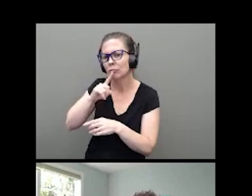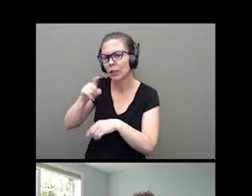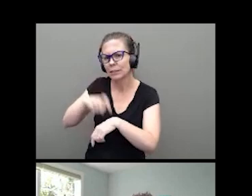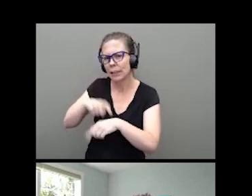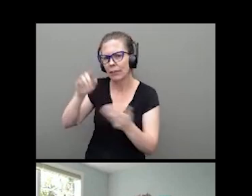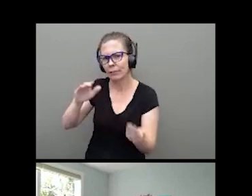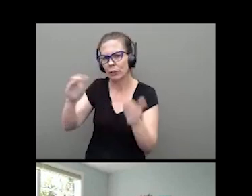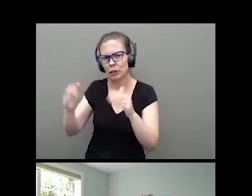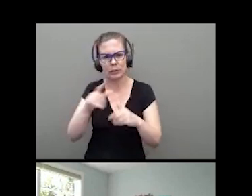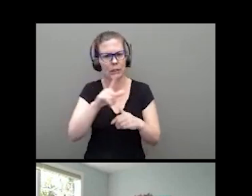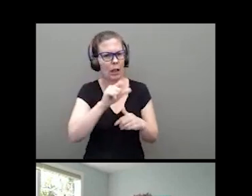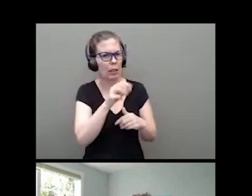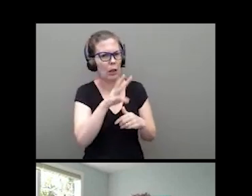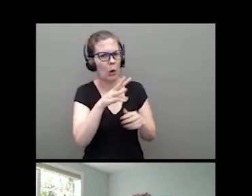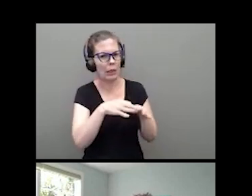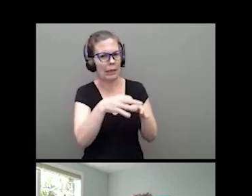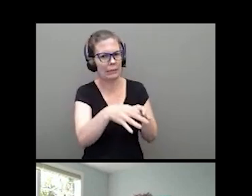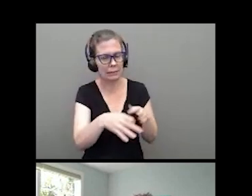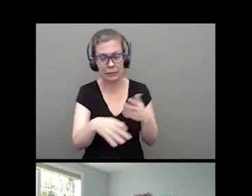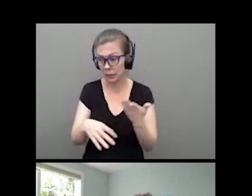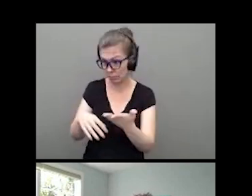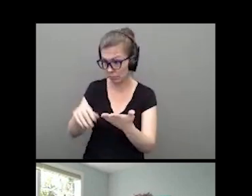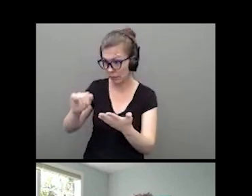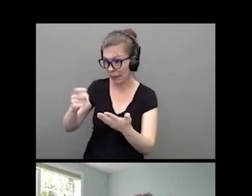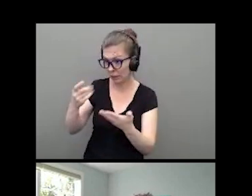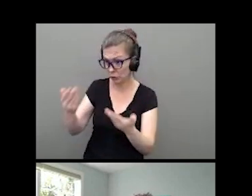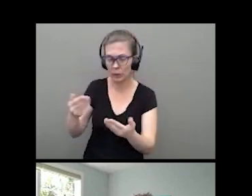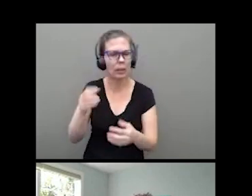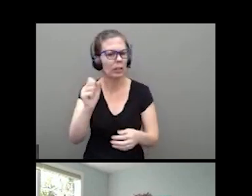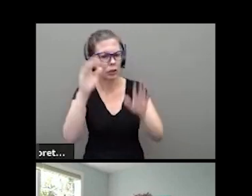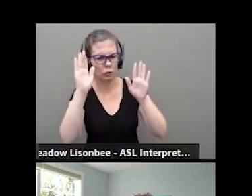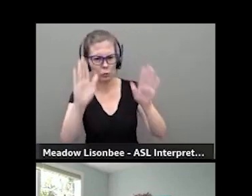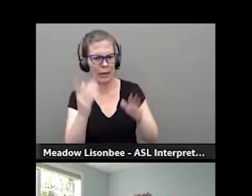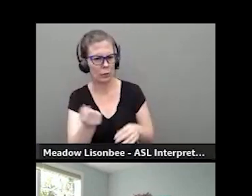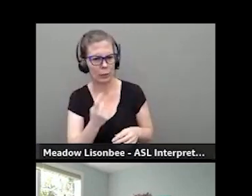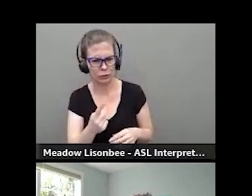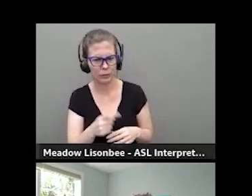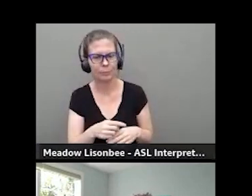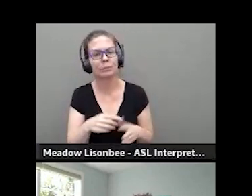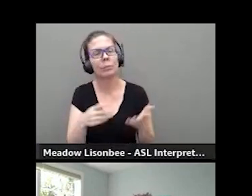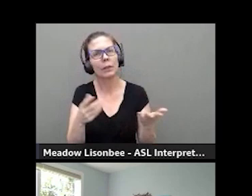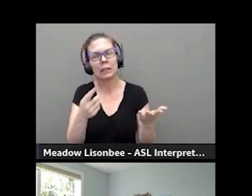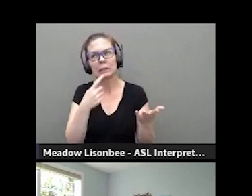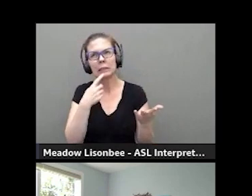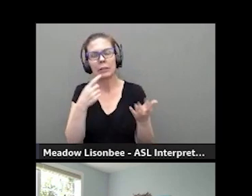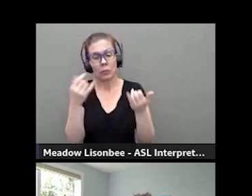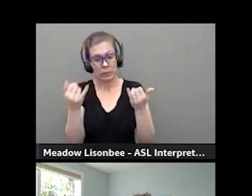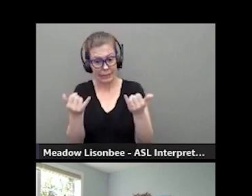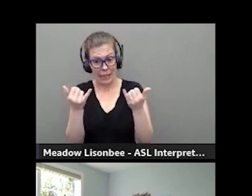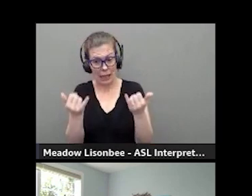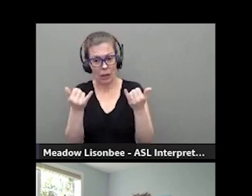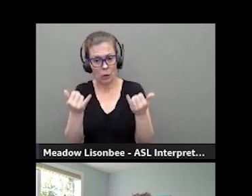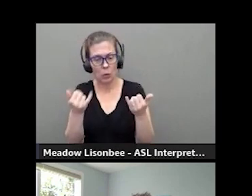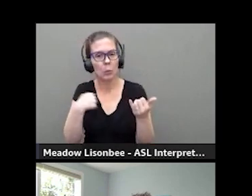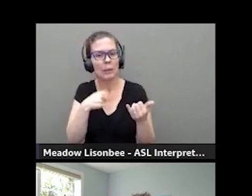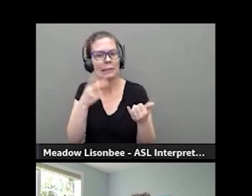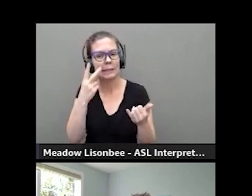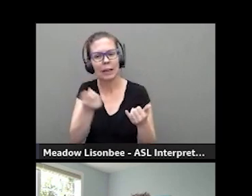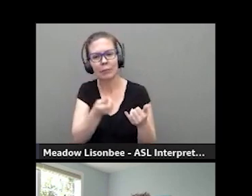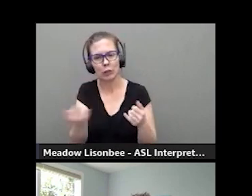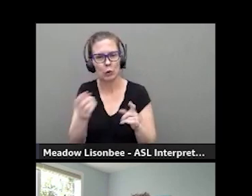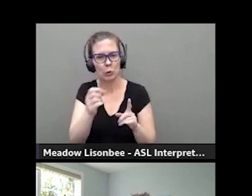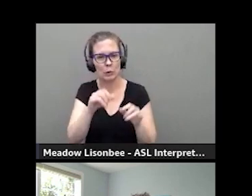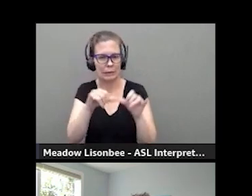Higher performance impact. Alex, you want to cover that one? Yeah, it's a great question. So I'd say today we see a couple of different